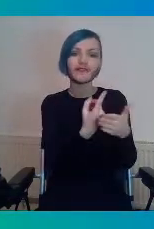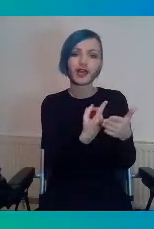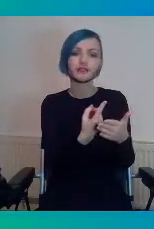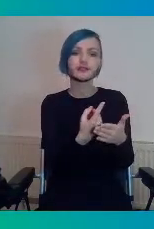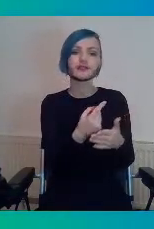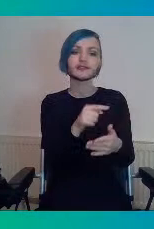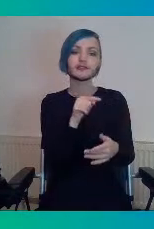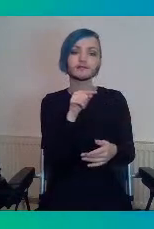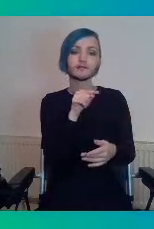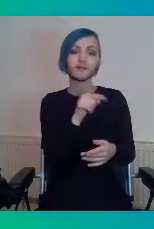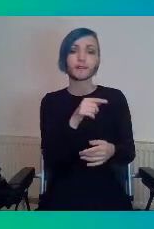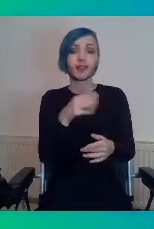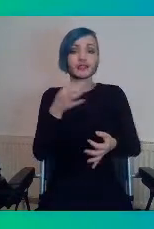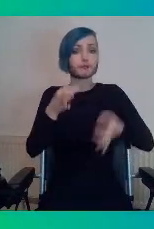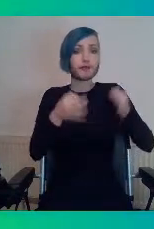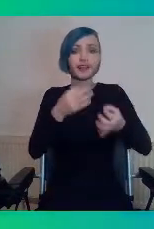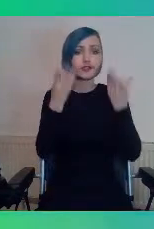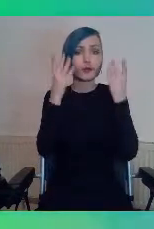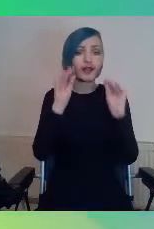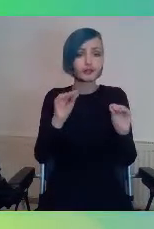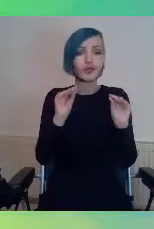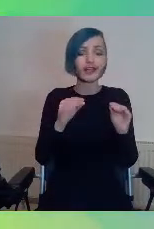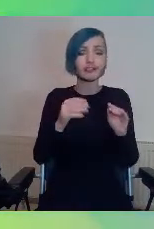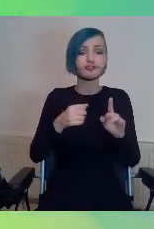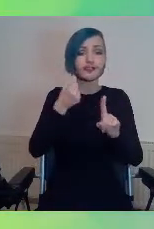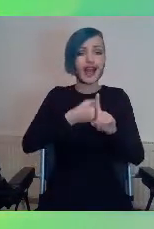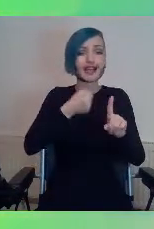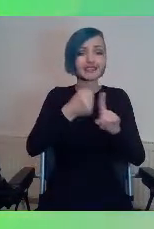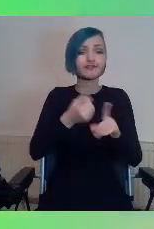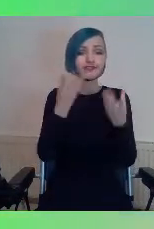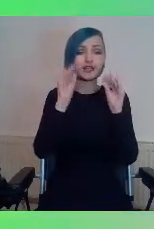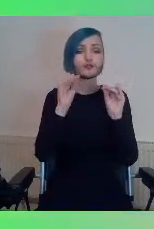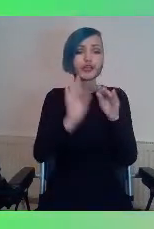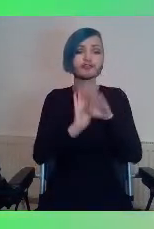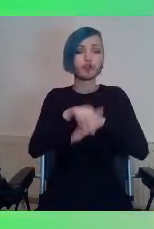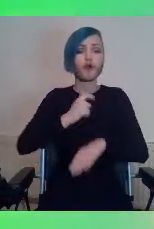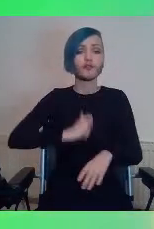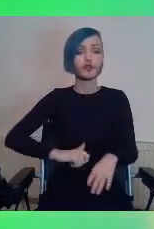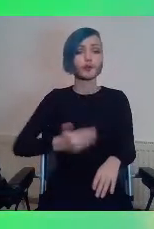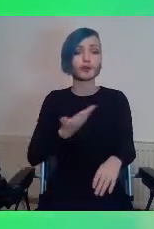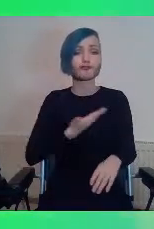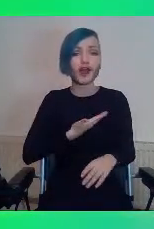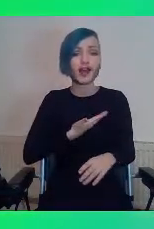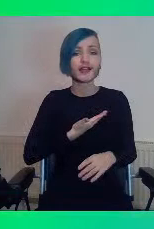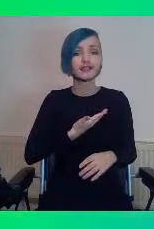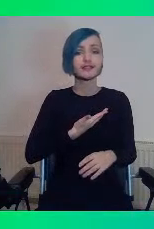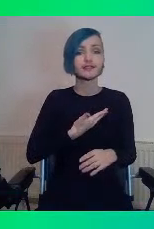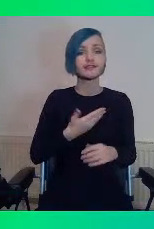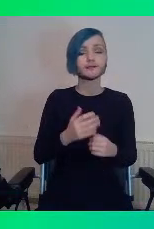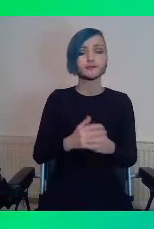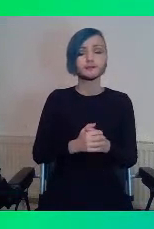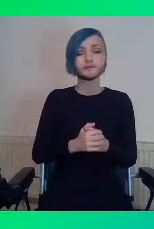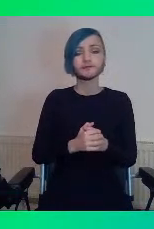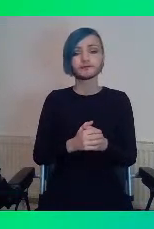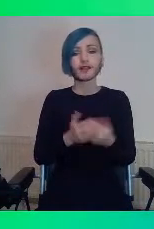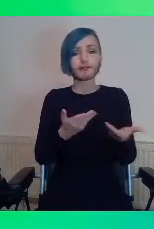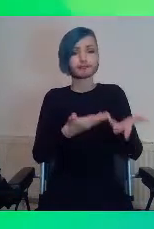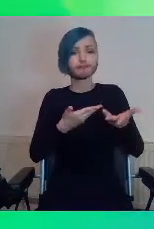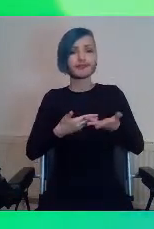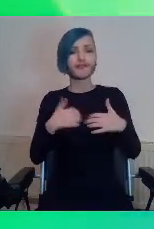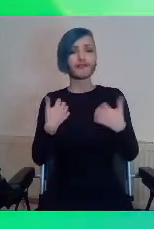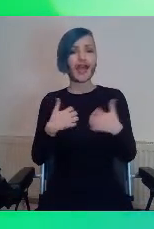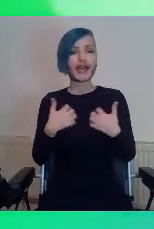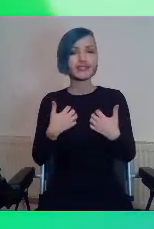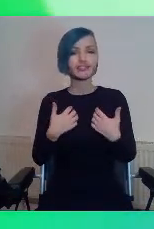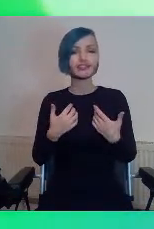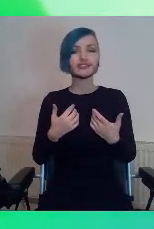political education, our activism around human rights, and gives us ideas and energy so we can meet other people and act in the